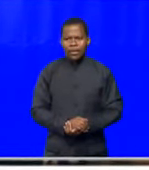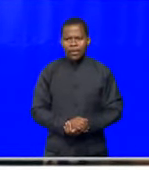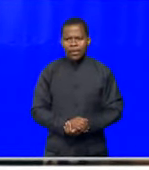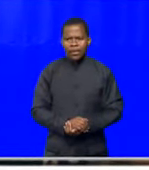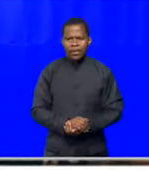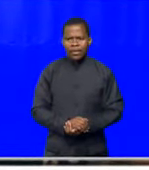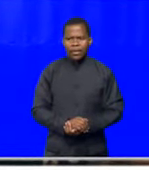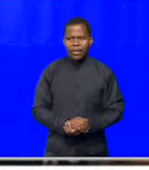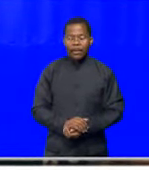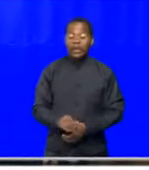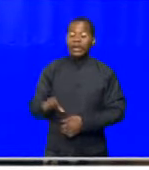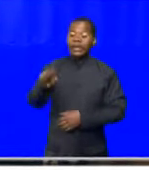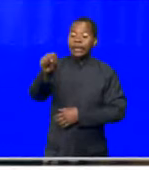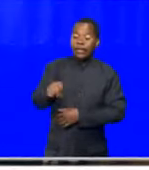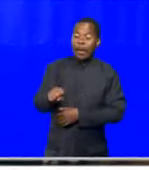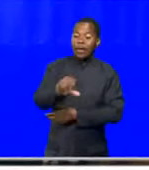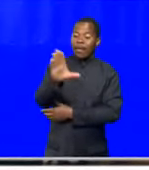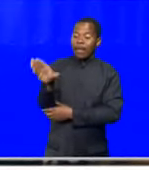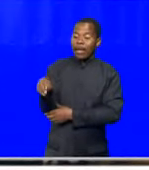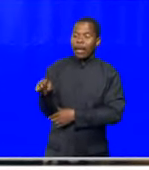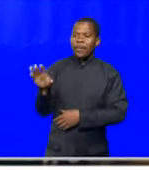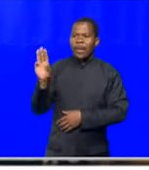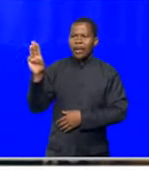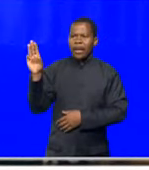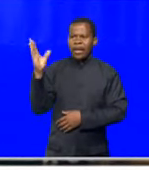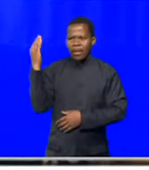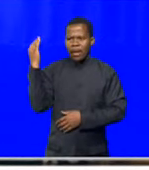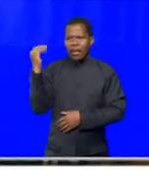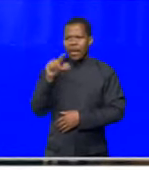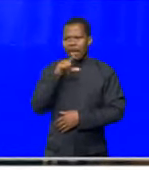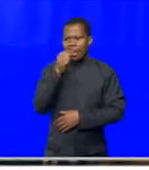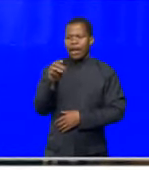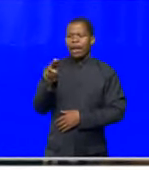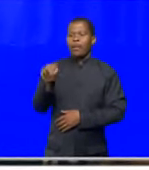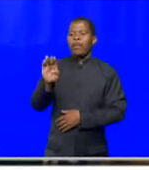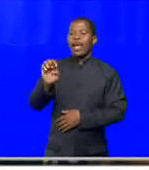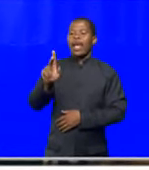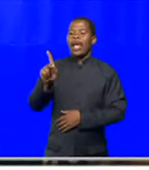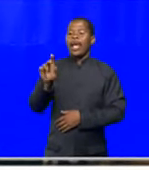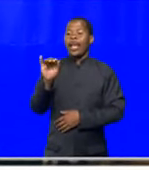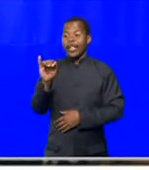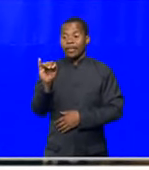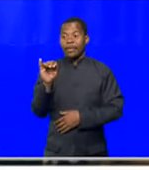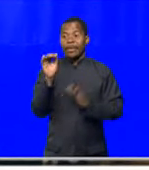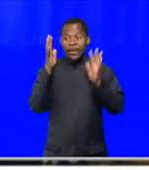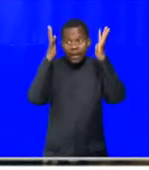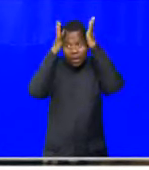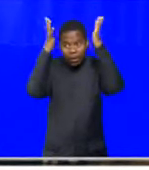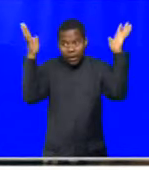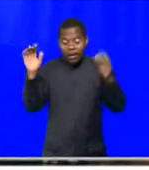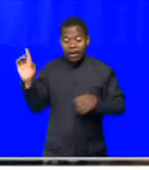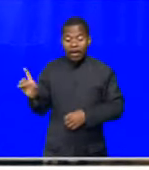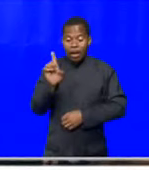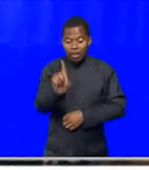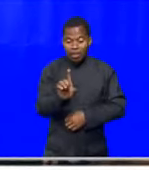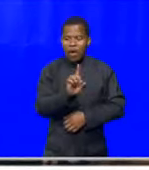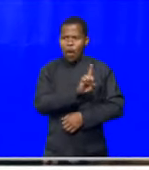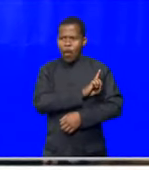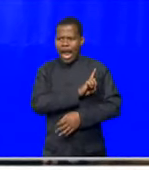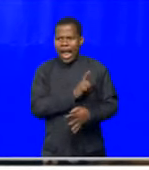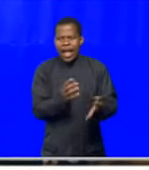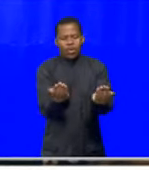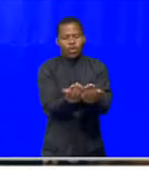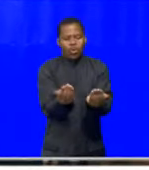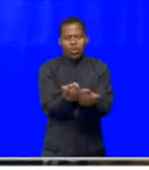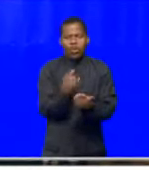Former South African President Thabo Mbeki, who is currently in the country to attend the Waterford Gamhlaba Africa Week event this Friday, paid